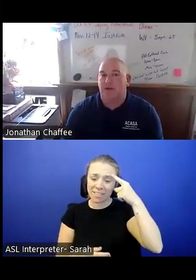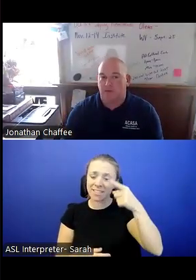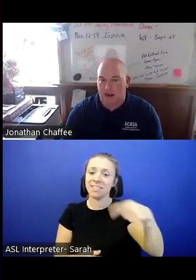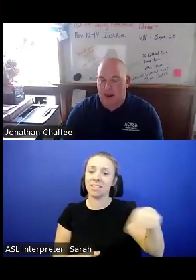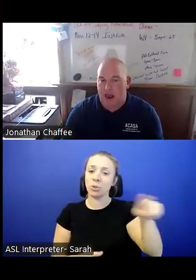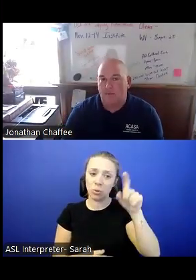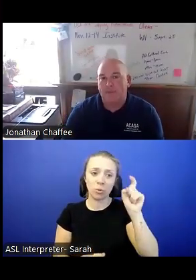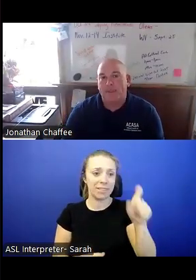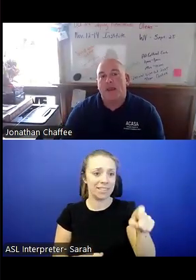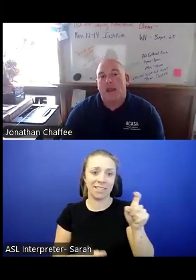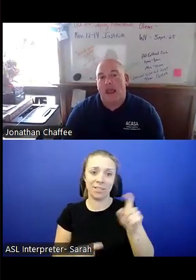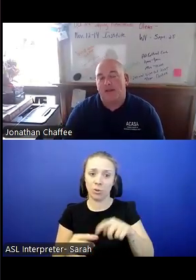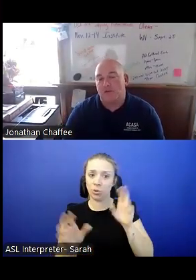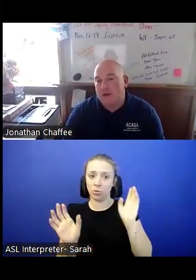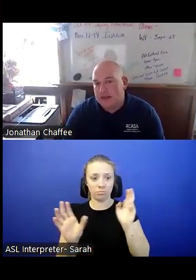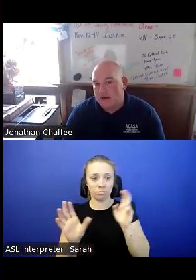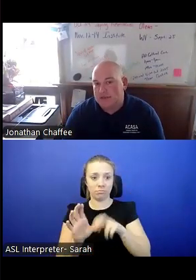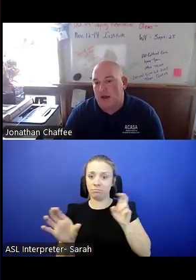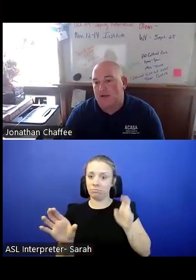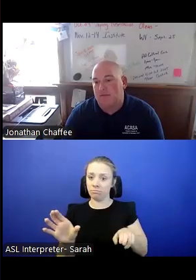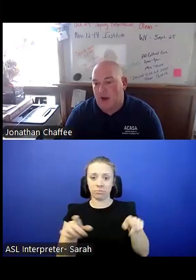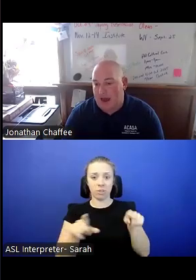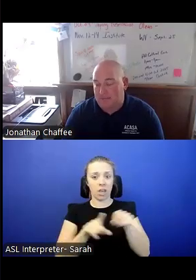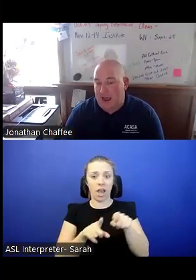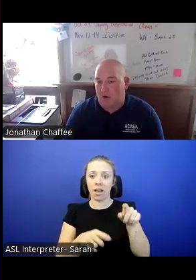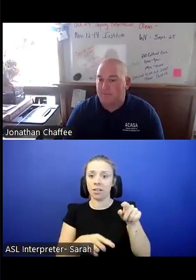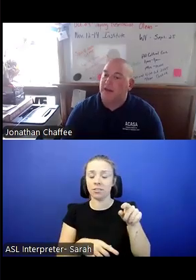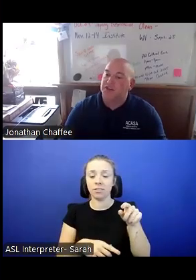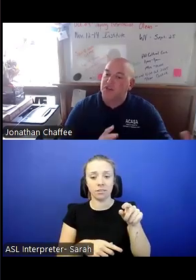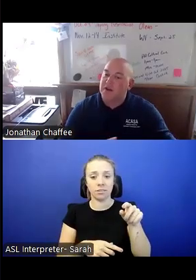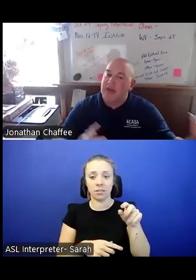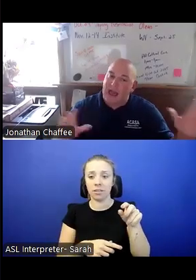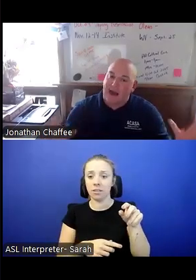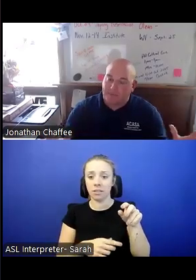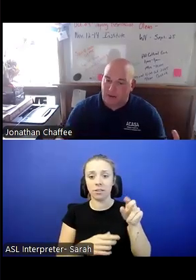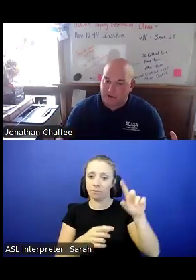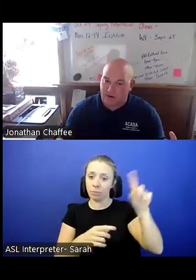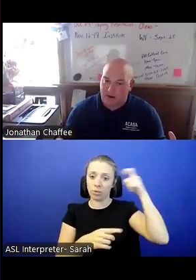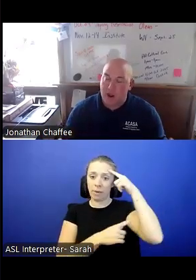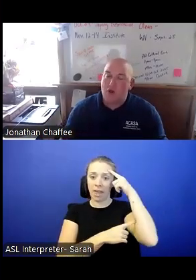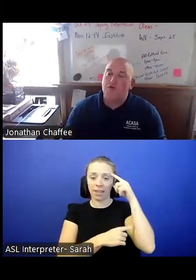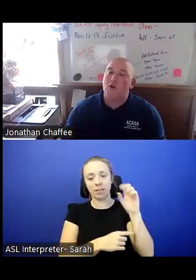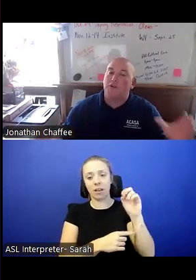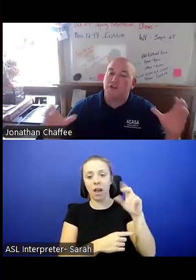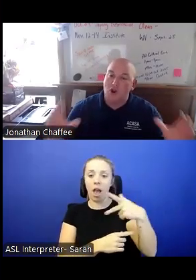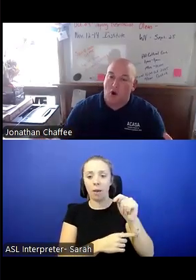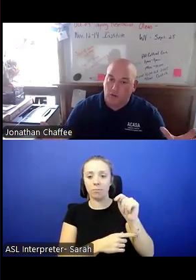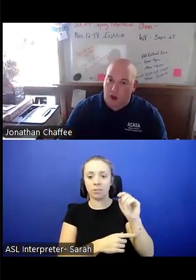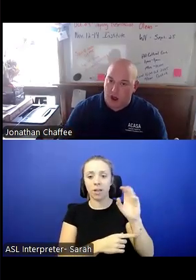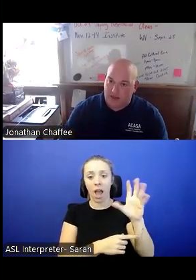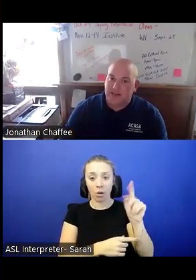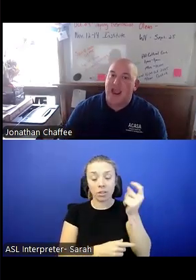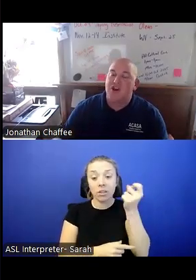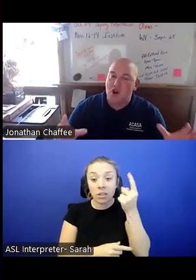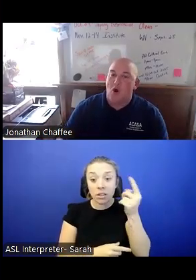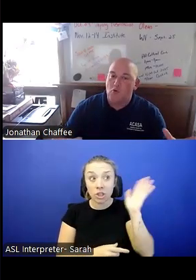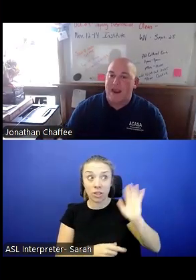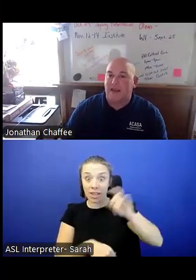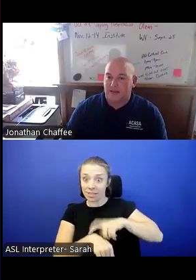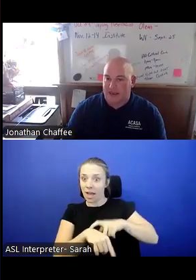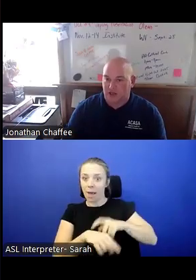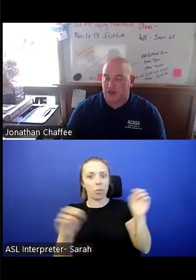municipality right now. And the reason I was telling them to opt out, because during that opt-out period, there was no laws and